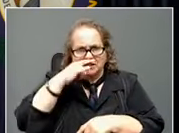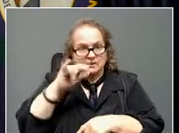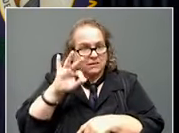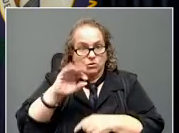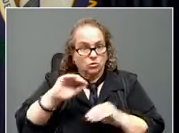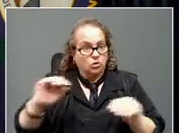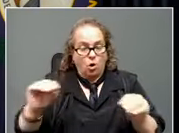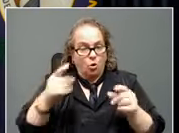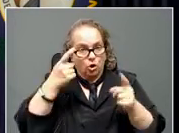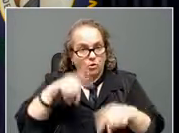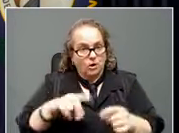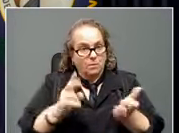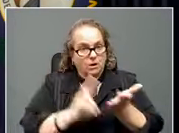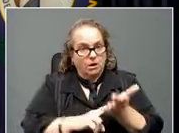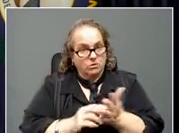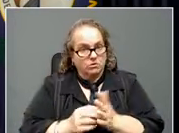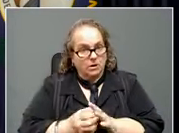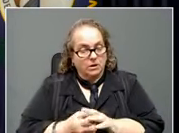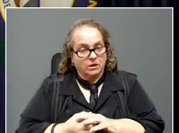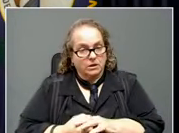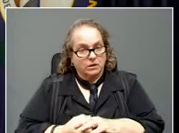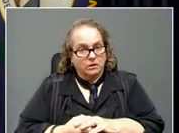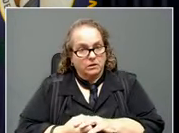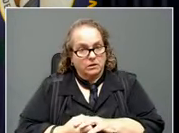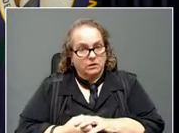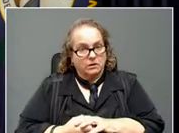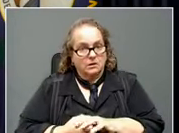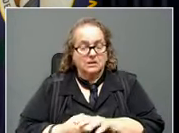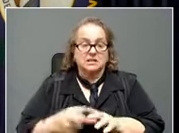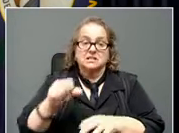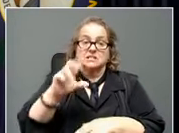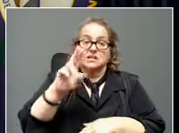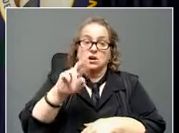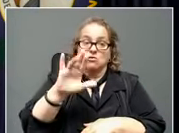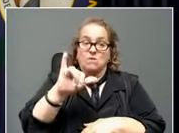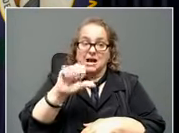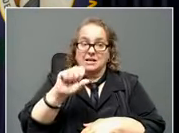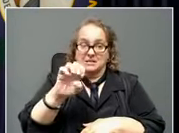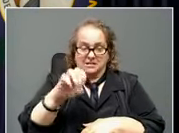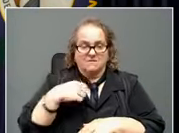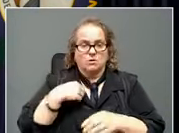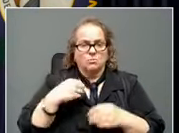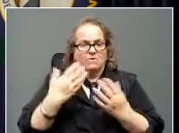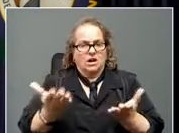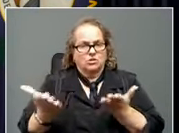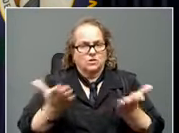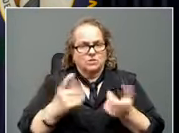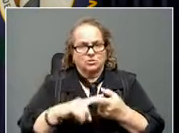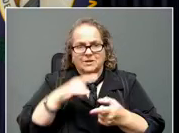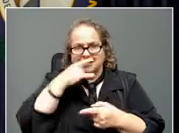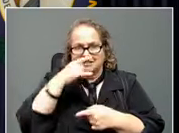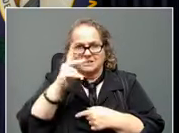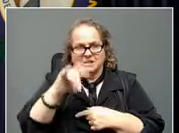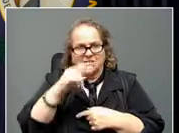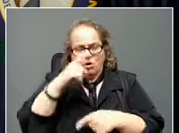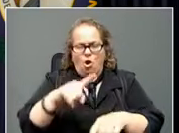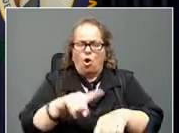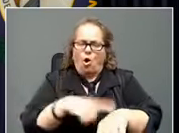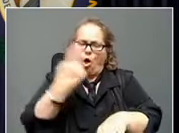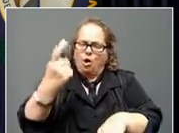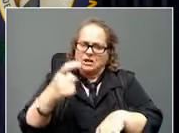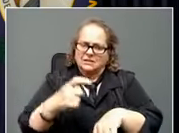agreement? Well, Sunrise has provided services to kids in Kentucky for a long time, and